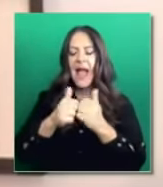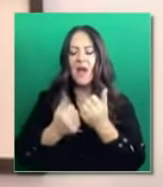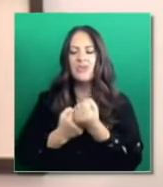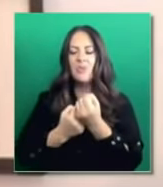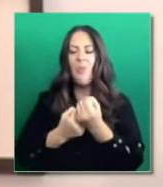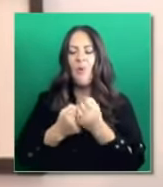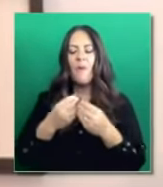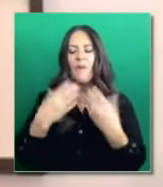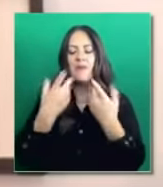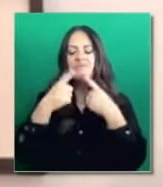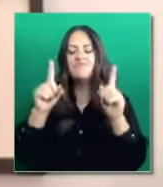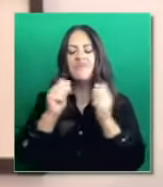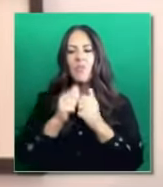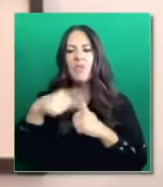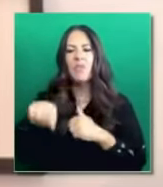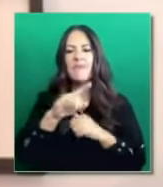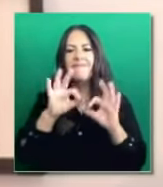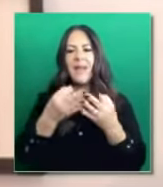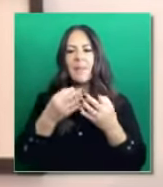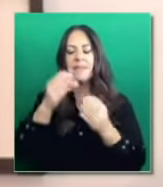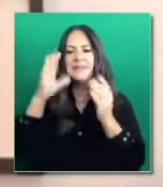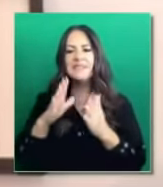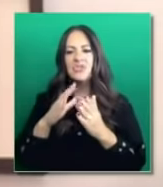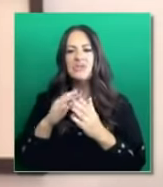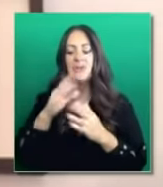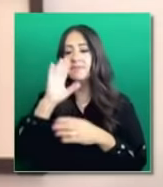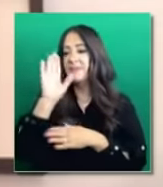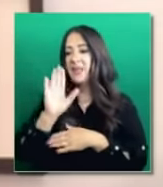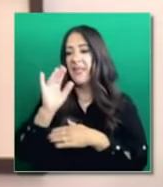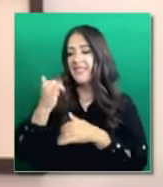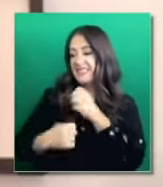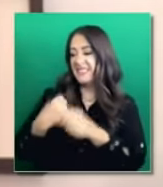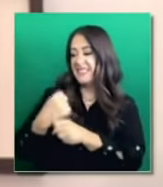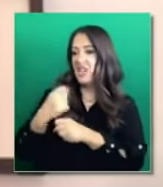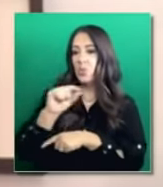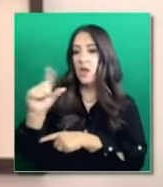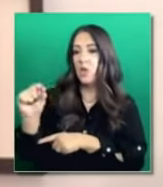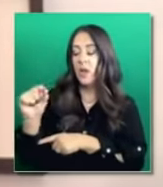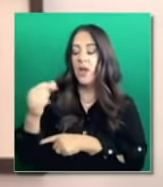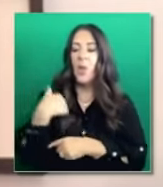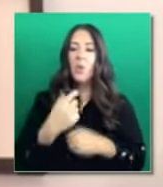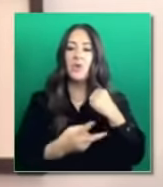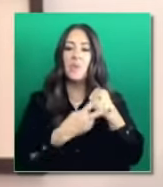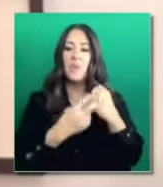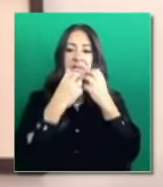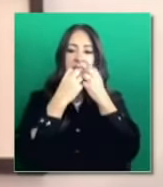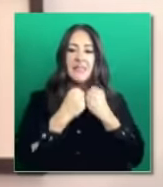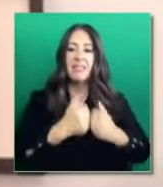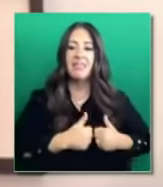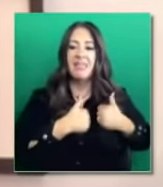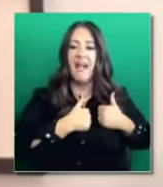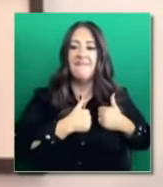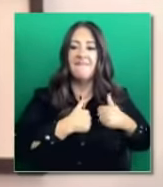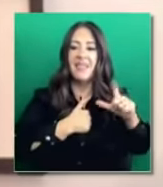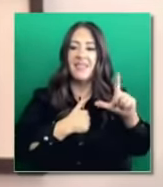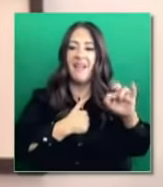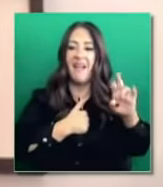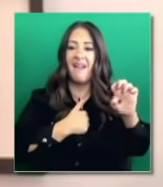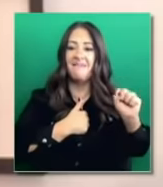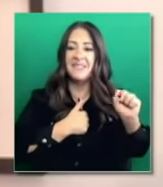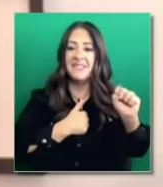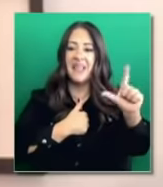it would be a misnomer to say that this was a wasted year. This is a year where we are preserving life, where we are surviving, and at the